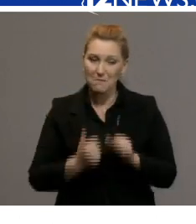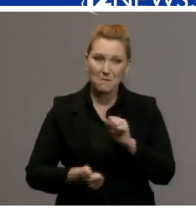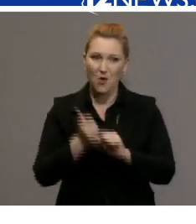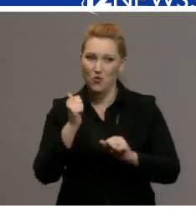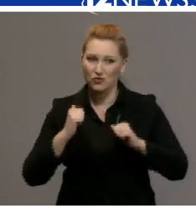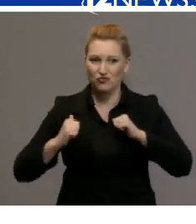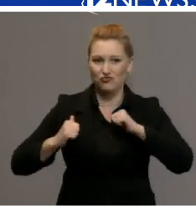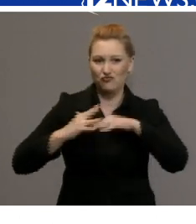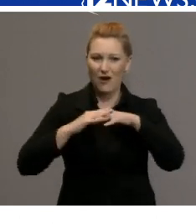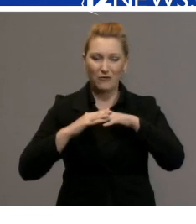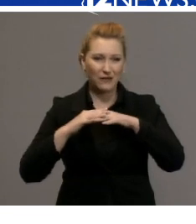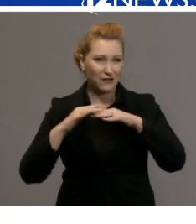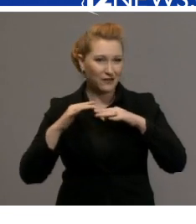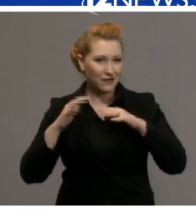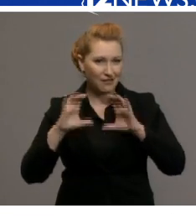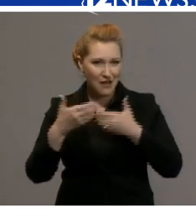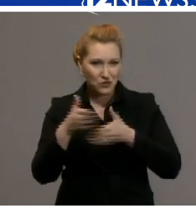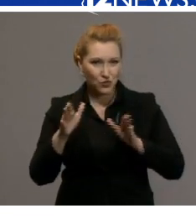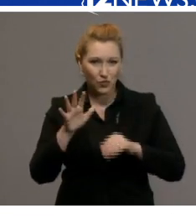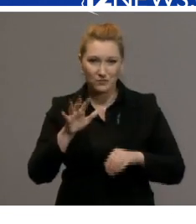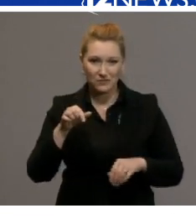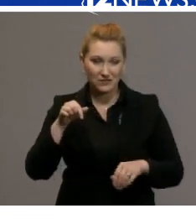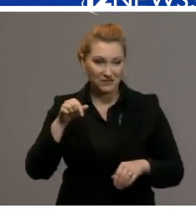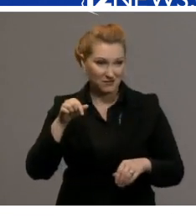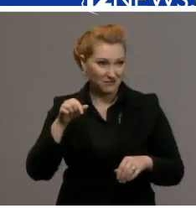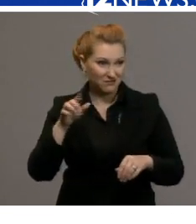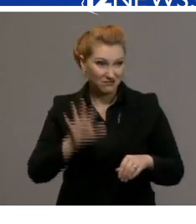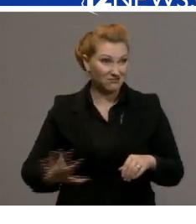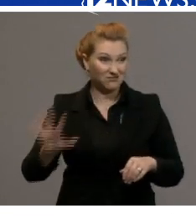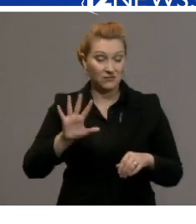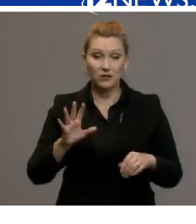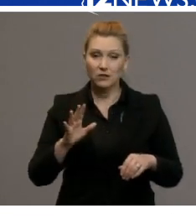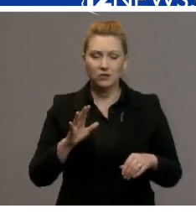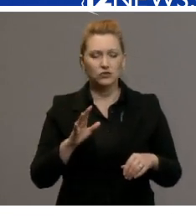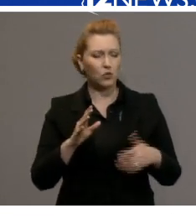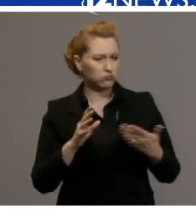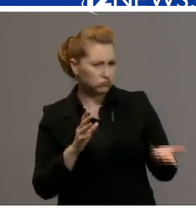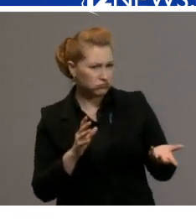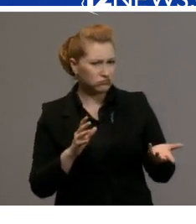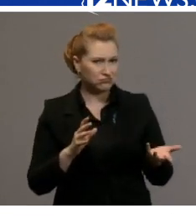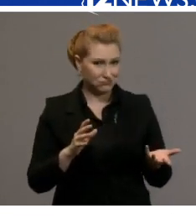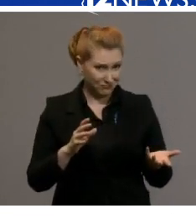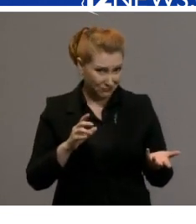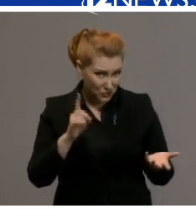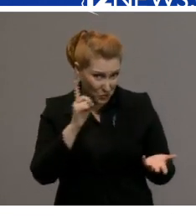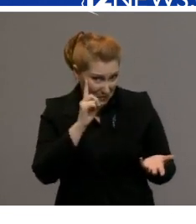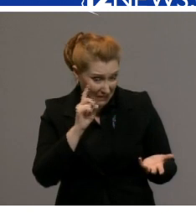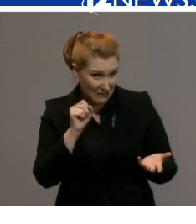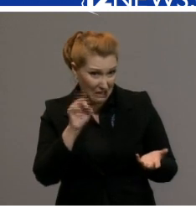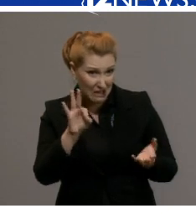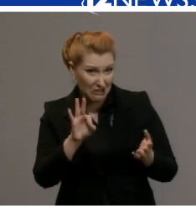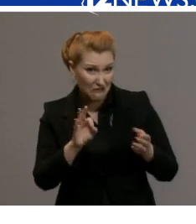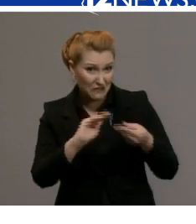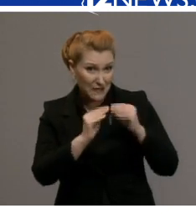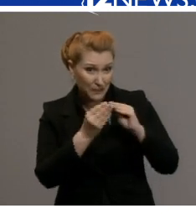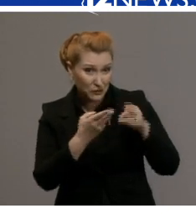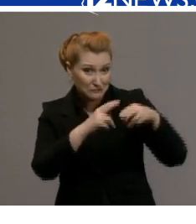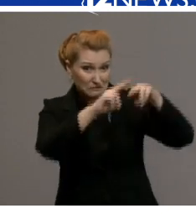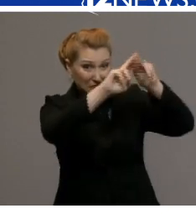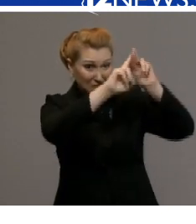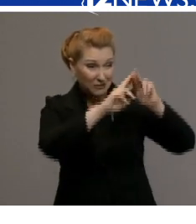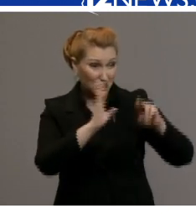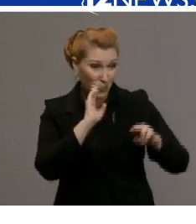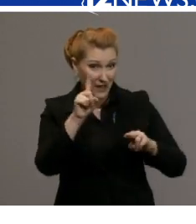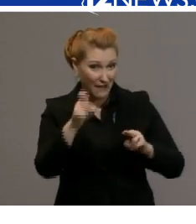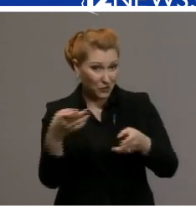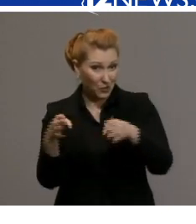can both talk about what are you going to have to pull that back if things don't? So I want to talk about this